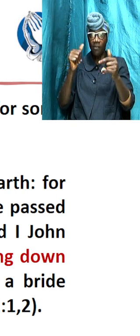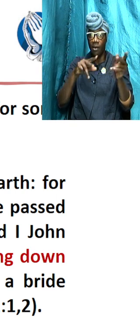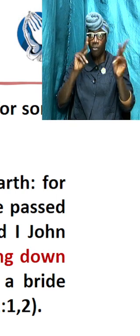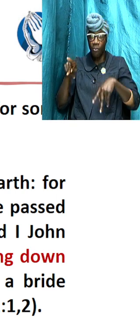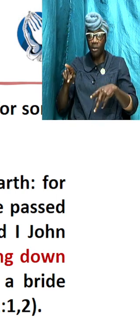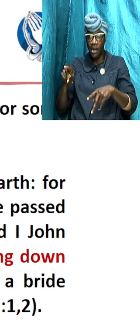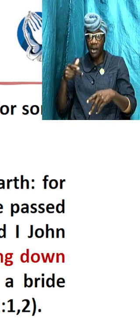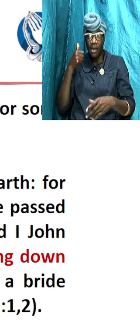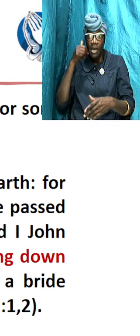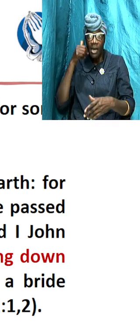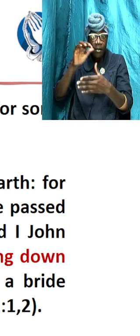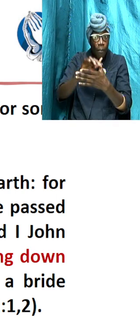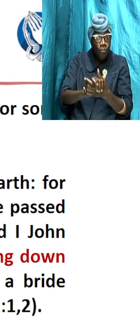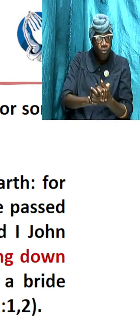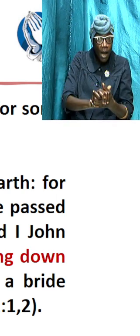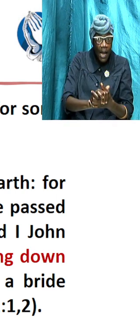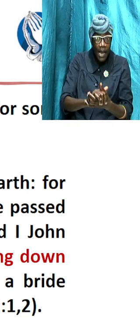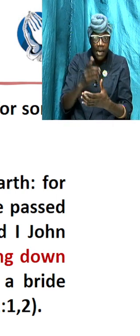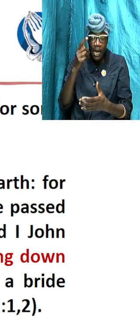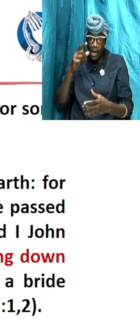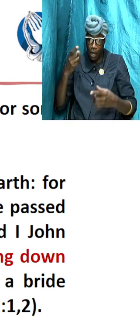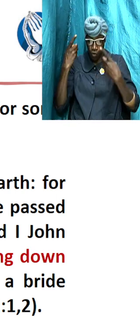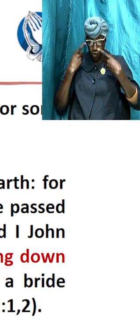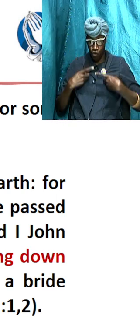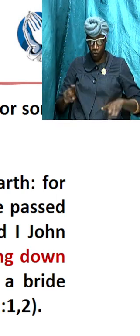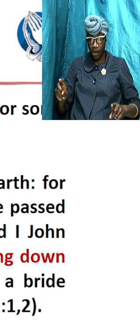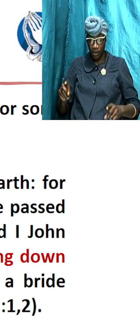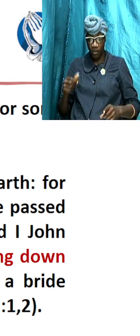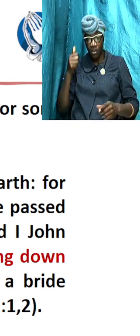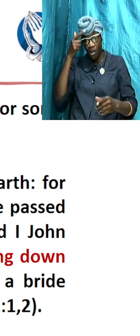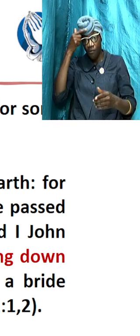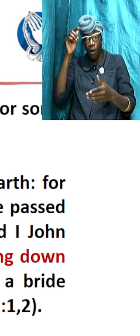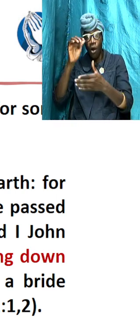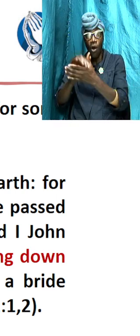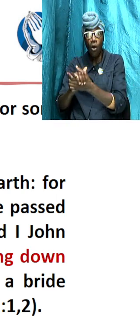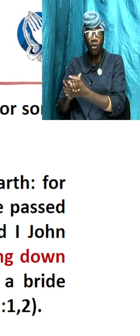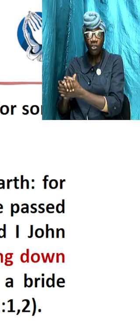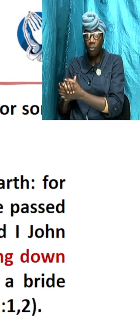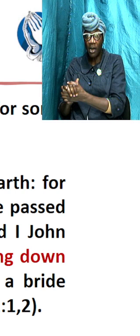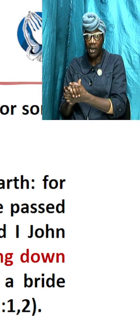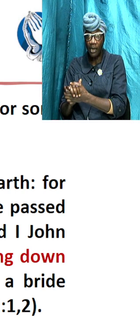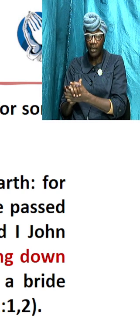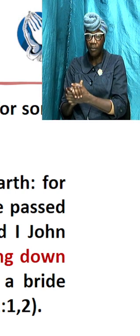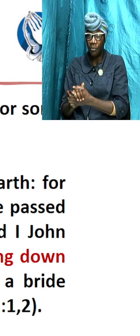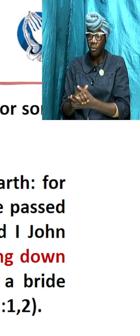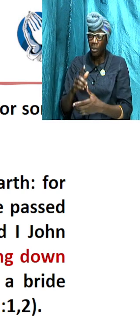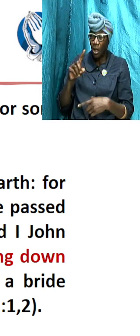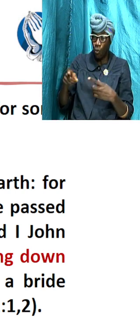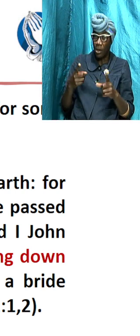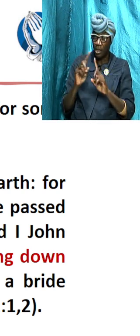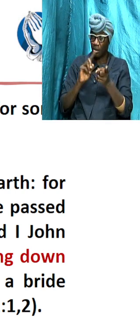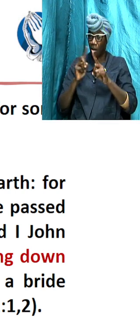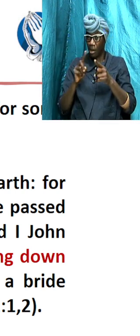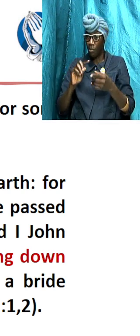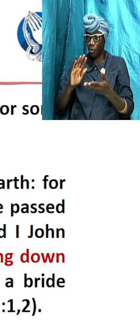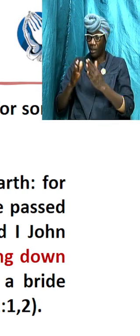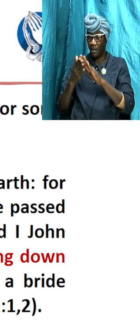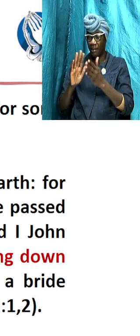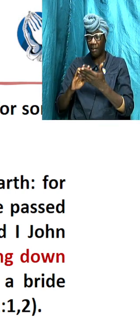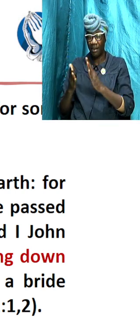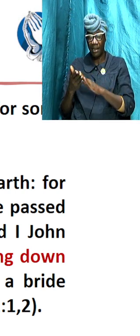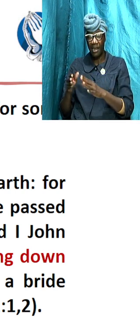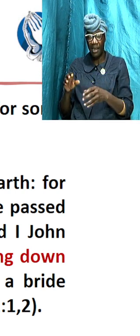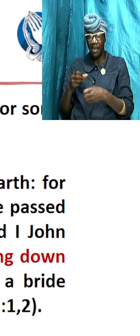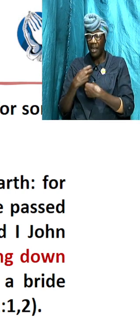it. The Apostle John said he saw this new city. And guess what happened? When he described this city, it makes my